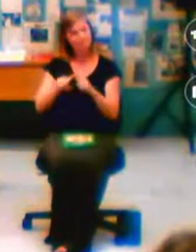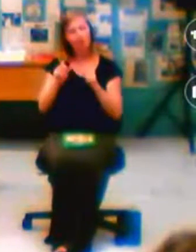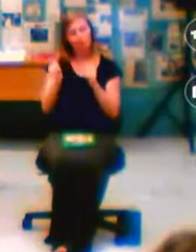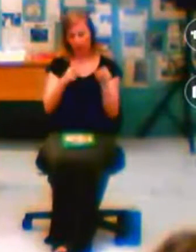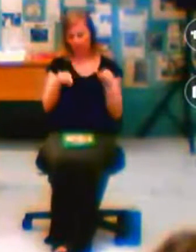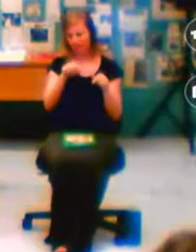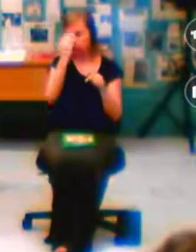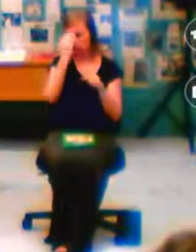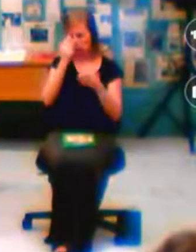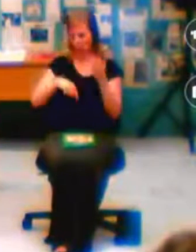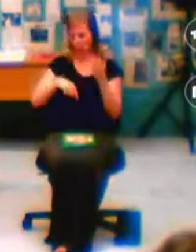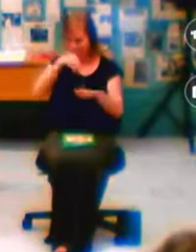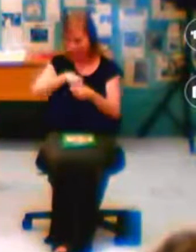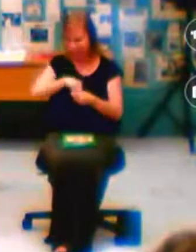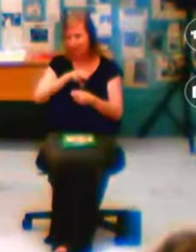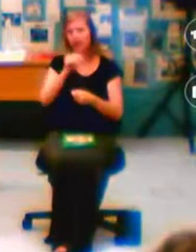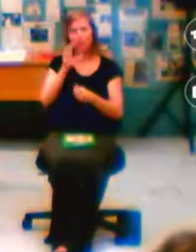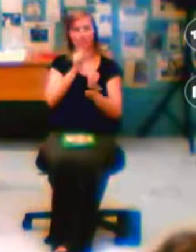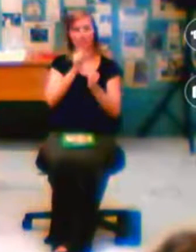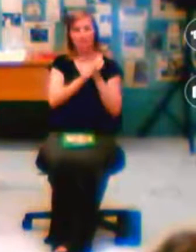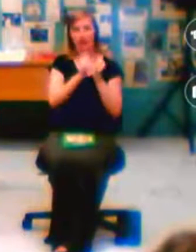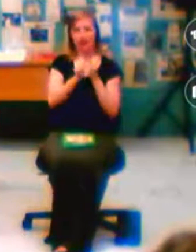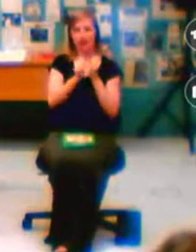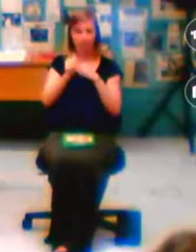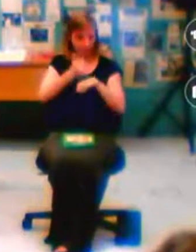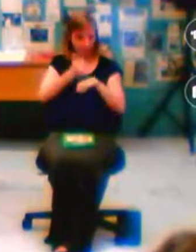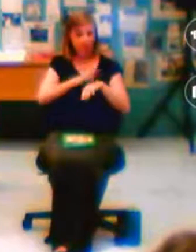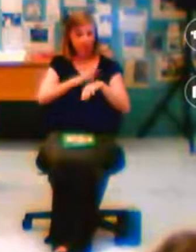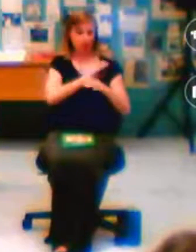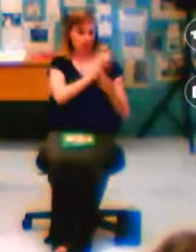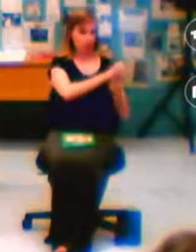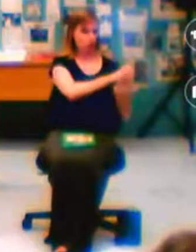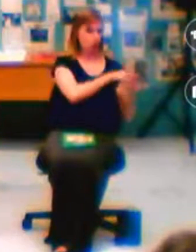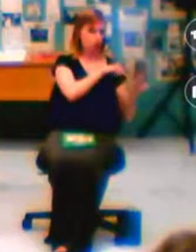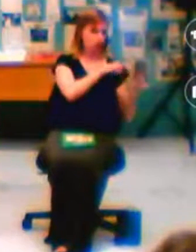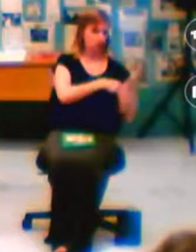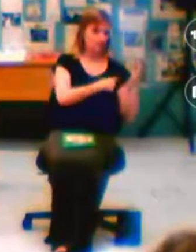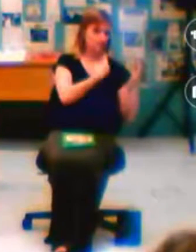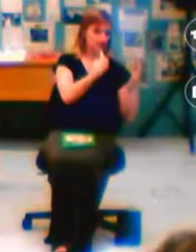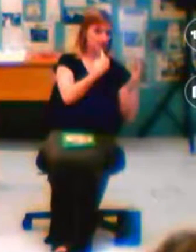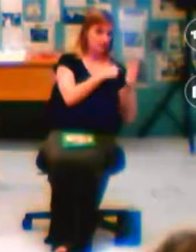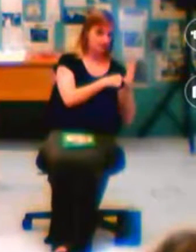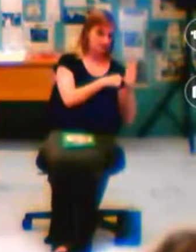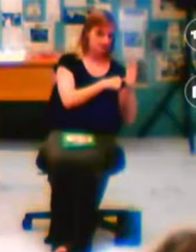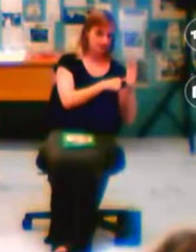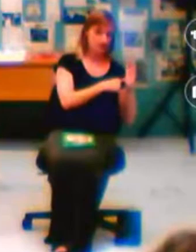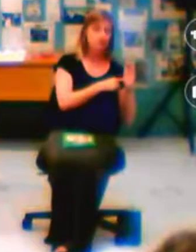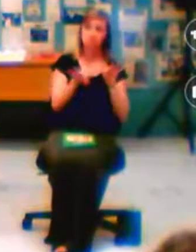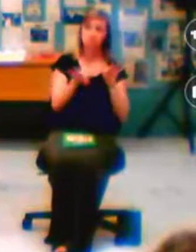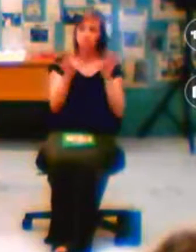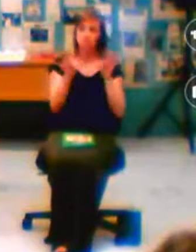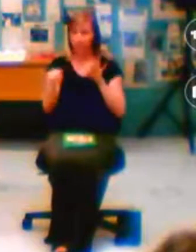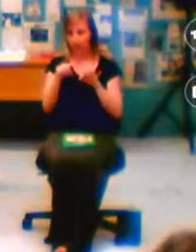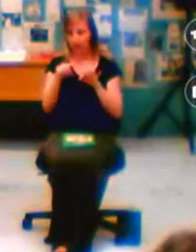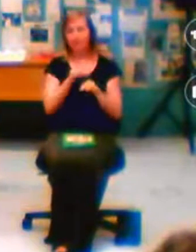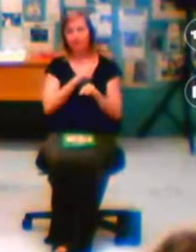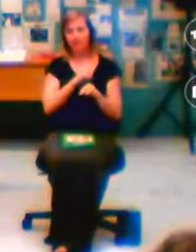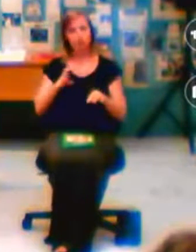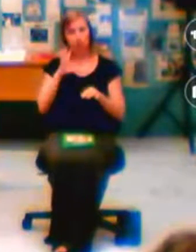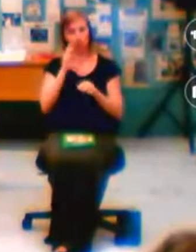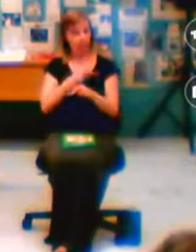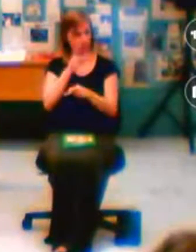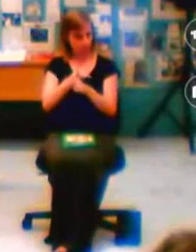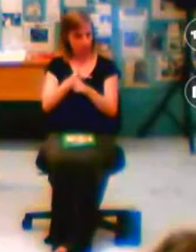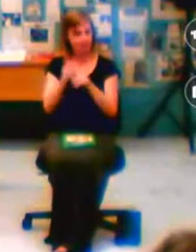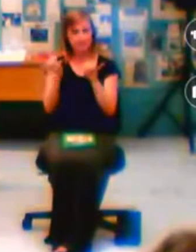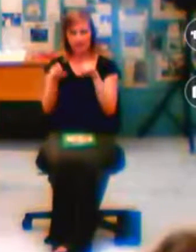64, I can tell you this, that I don't know many legislators who voted for that, but every one of them knows what's in there